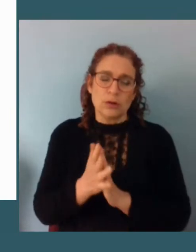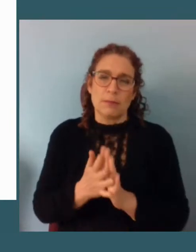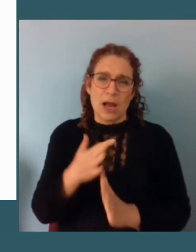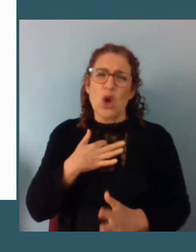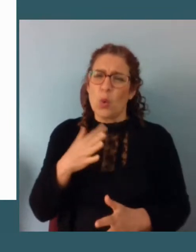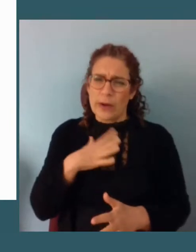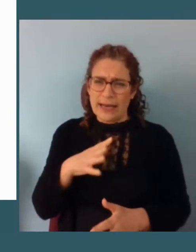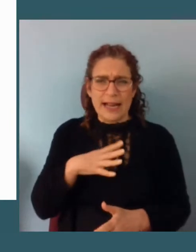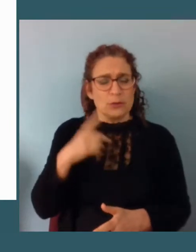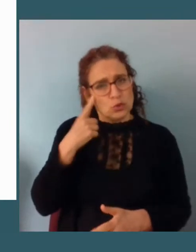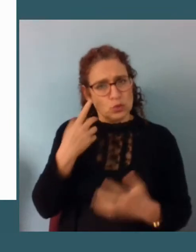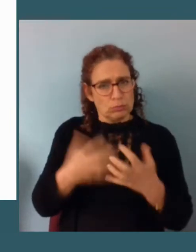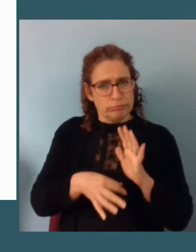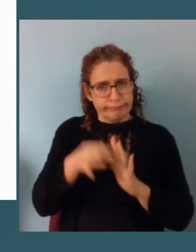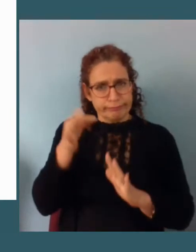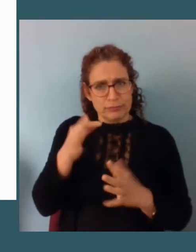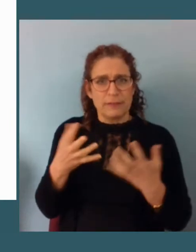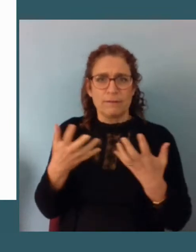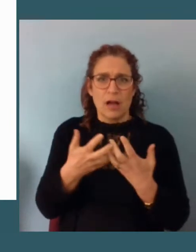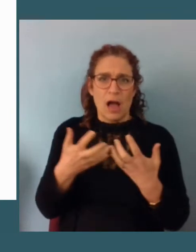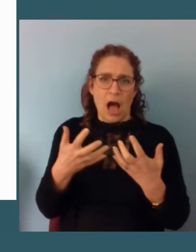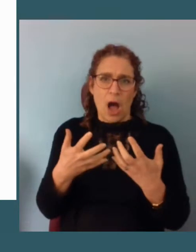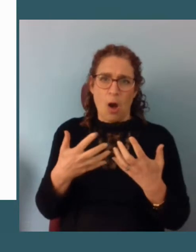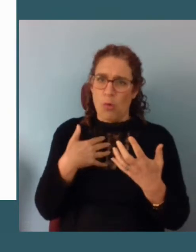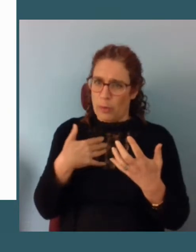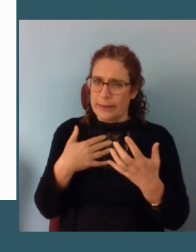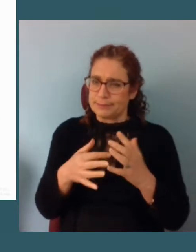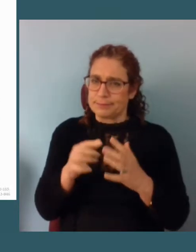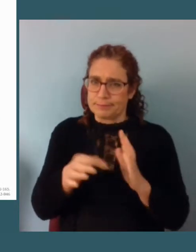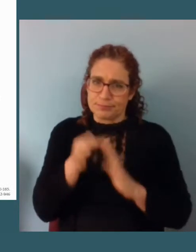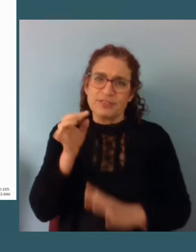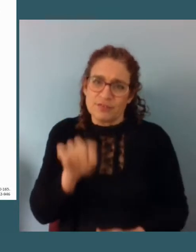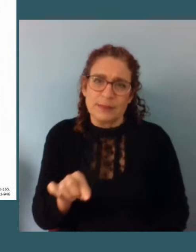better moves forward here.